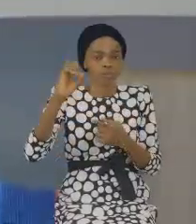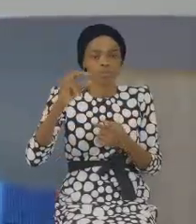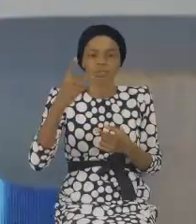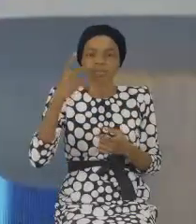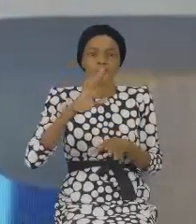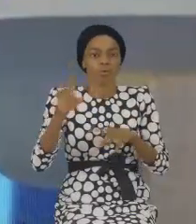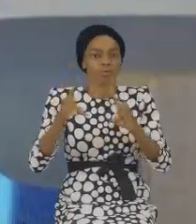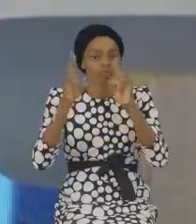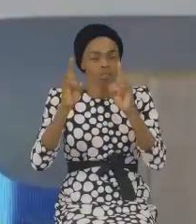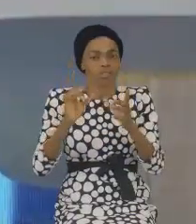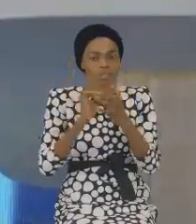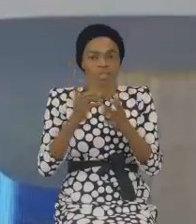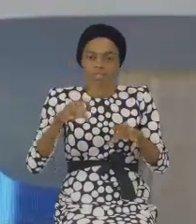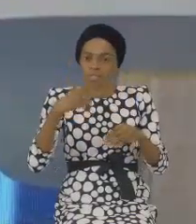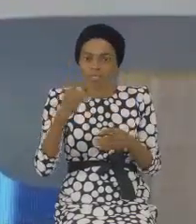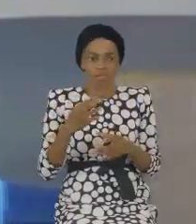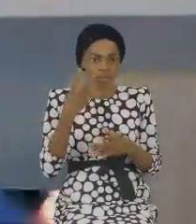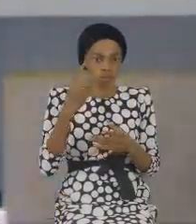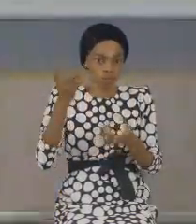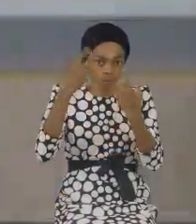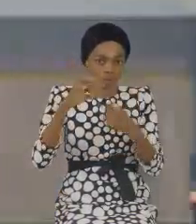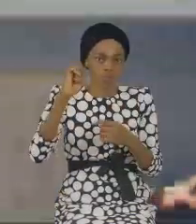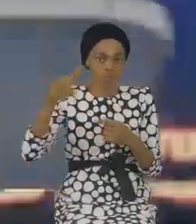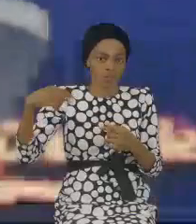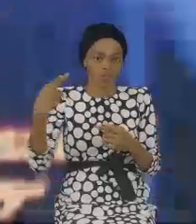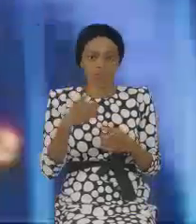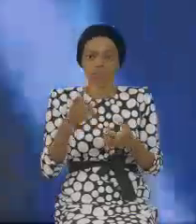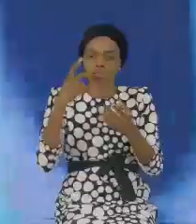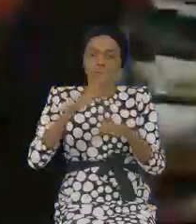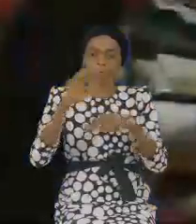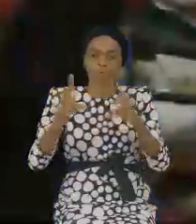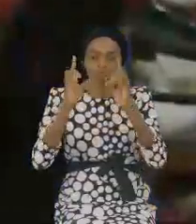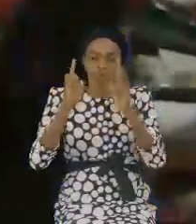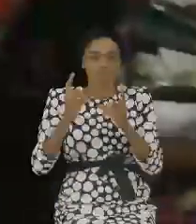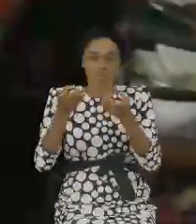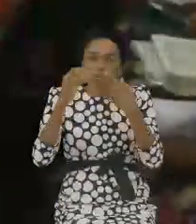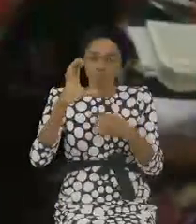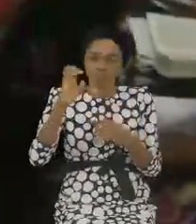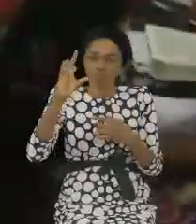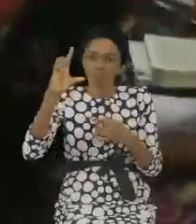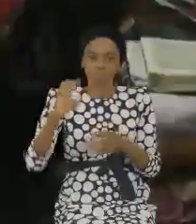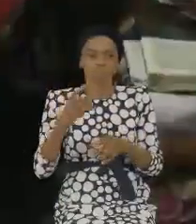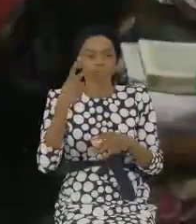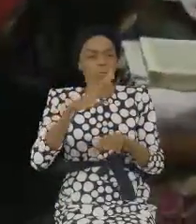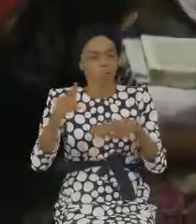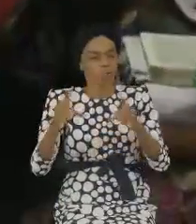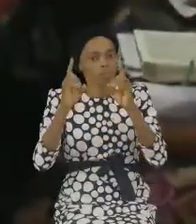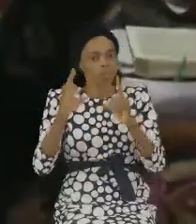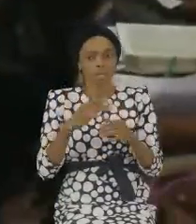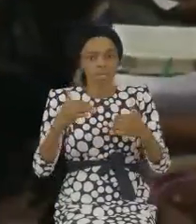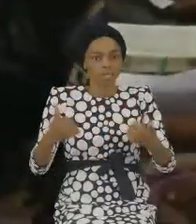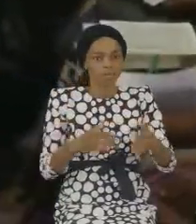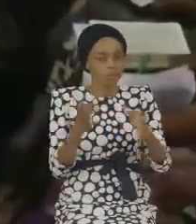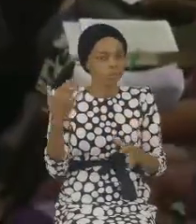to Ephesians, and you see all the doctrines there, and come to Colossians, and you see everything there. And the apostles were not only talking